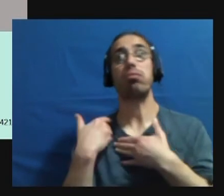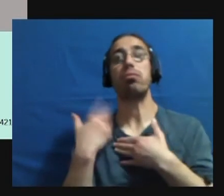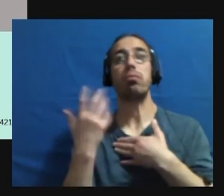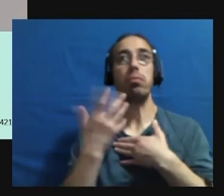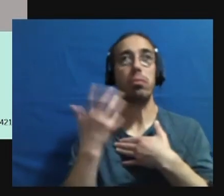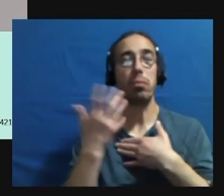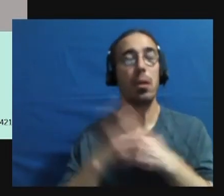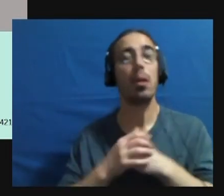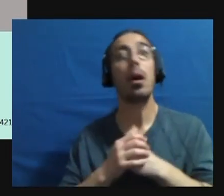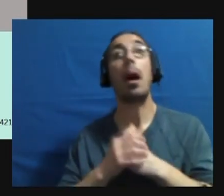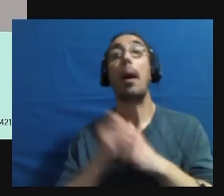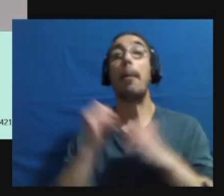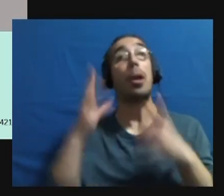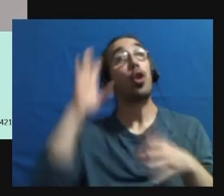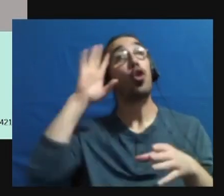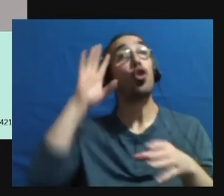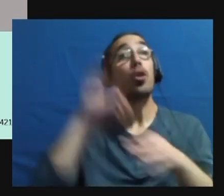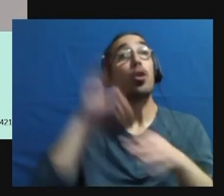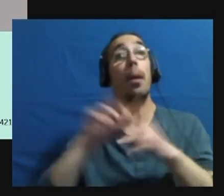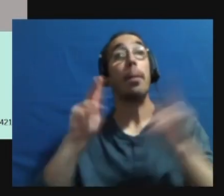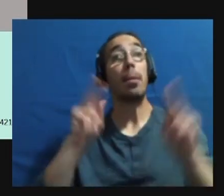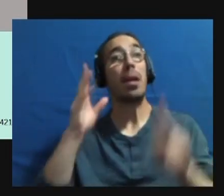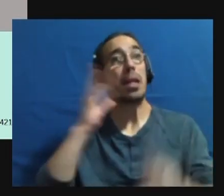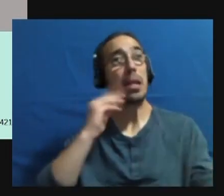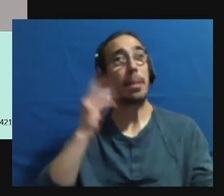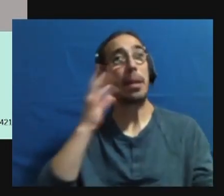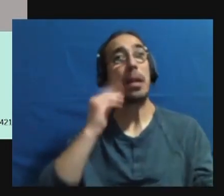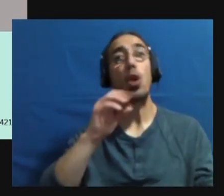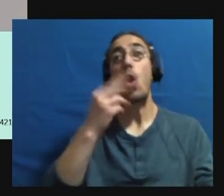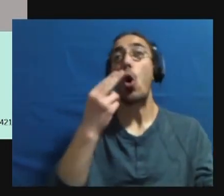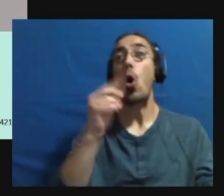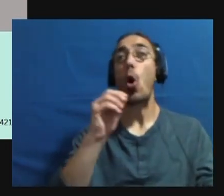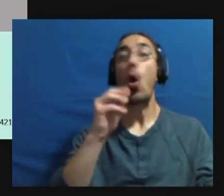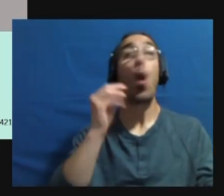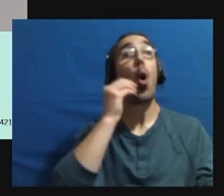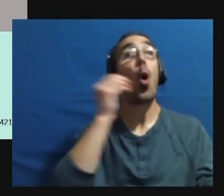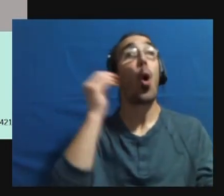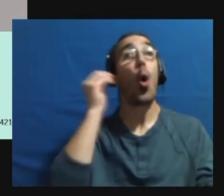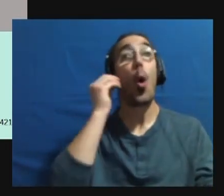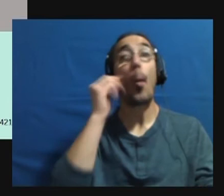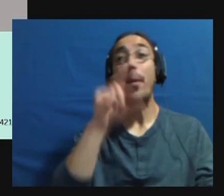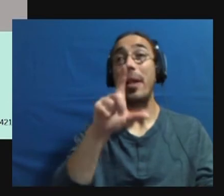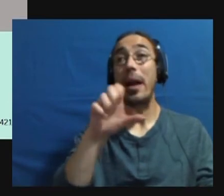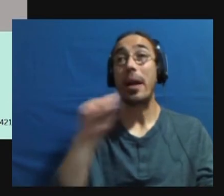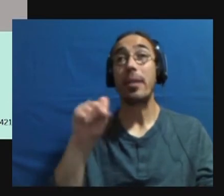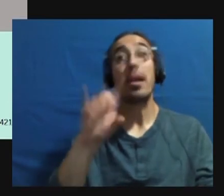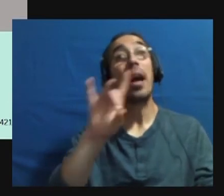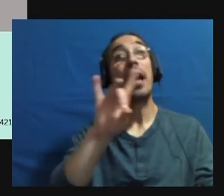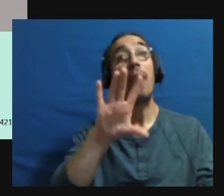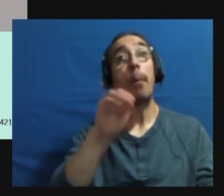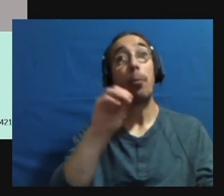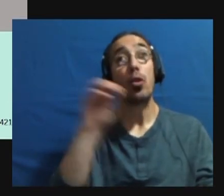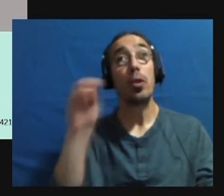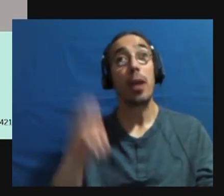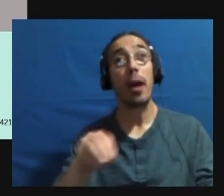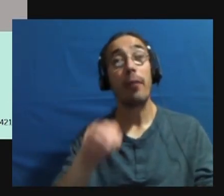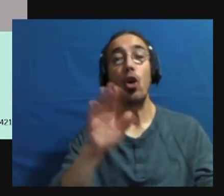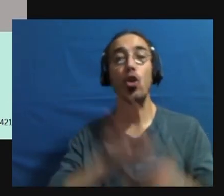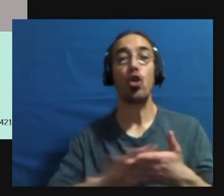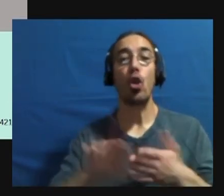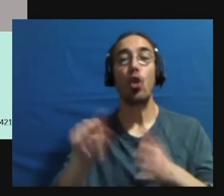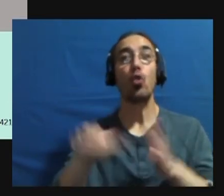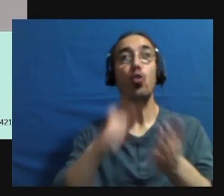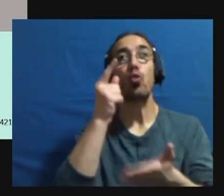So many autistic people experience homelessness. 85% of autistic college graduates are